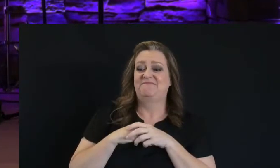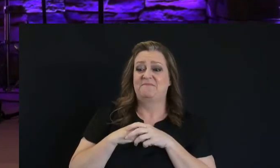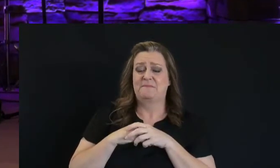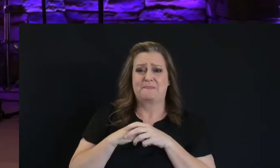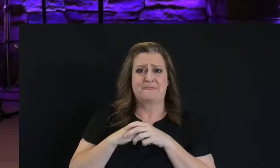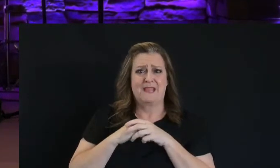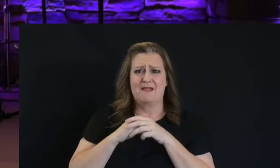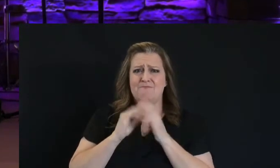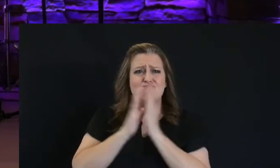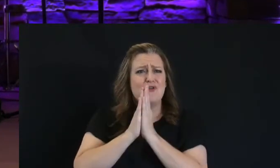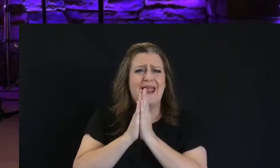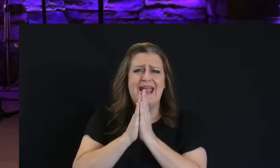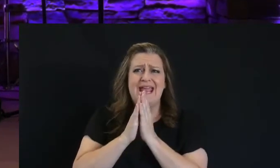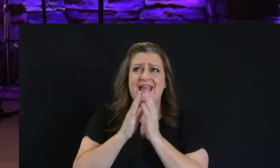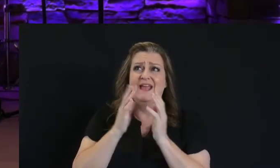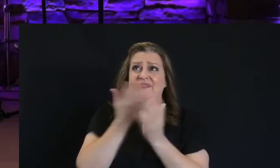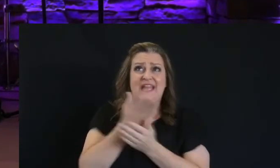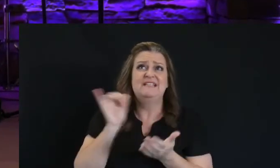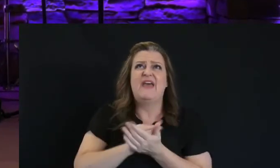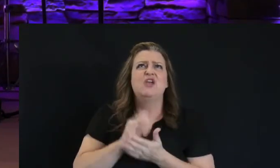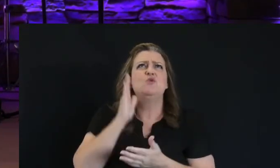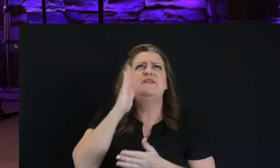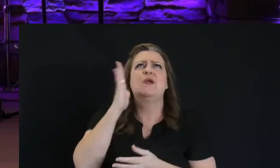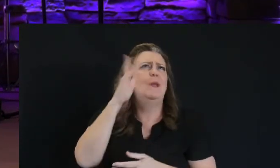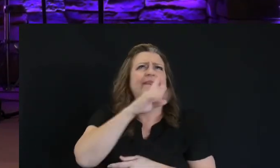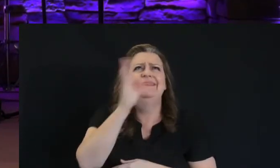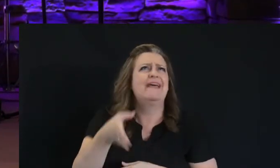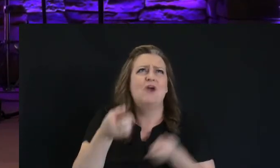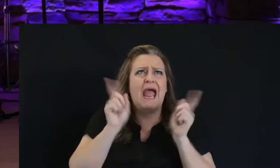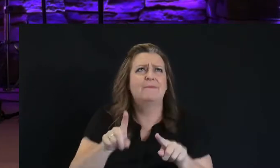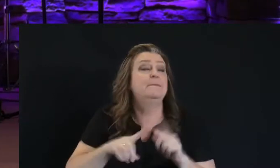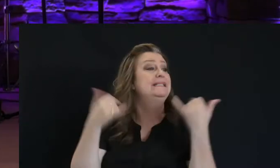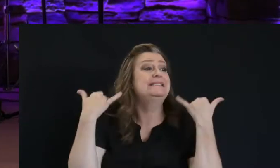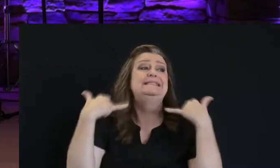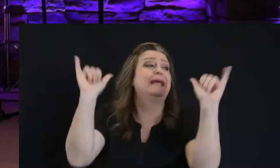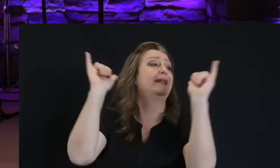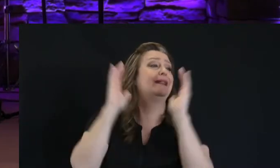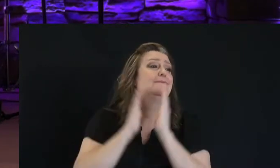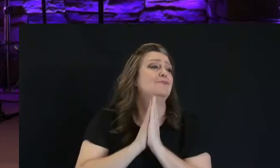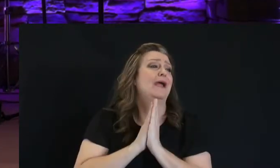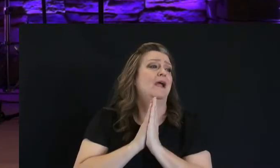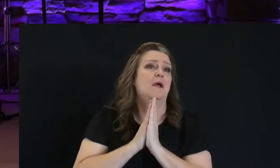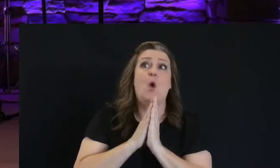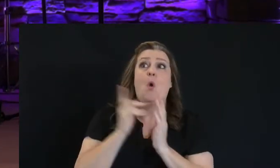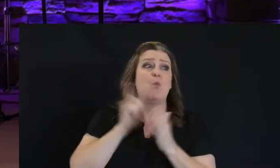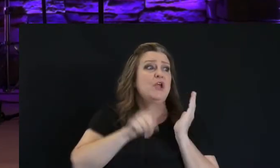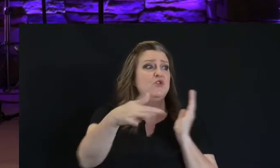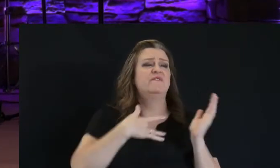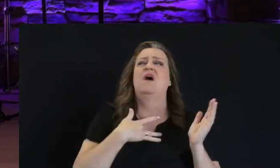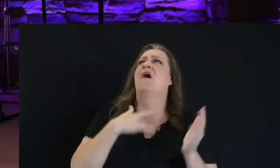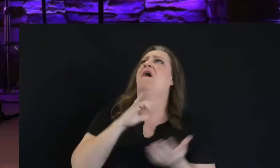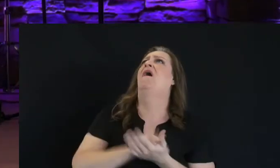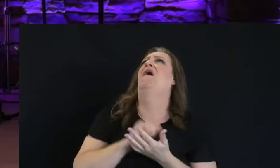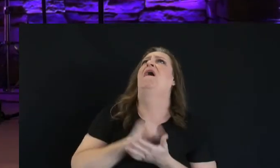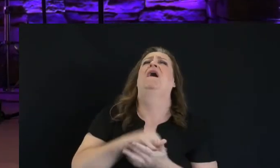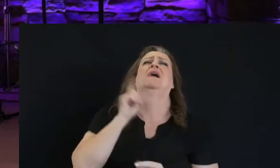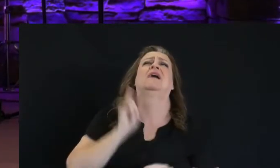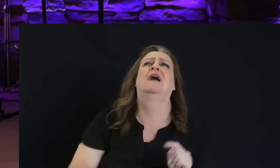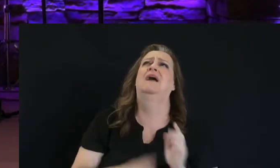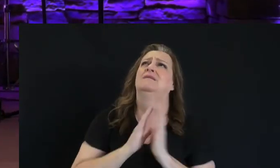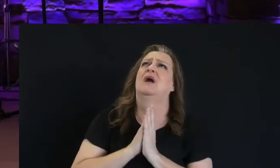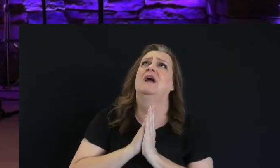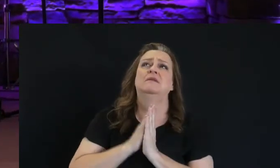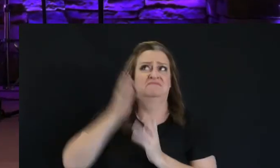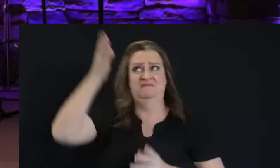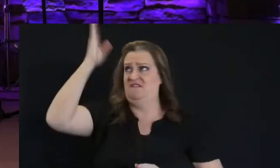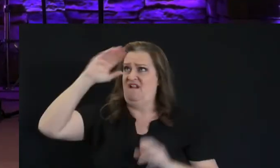Pray audacious prayers. But never forget this, guys. What is audacious to you is not audacious to God. He can do anything, day or night,